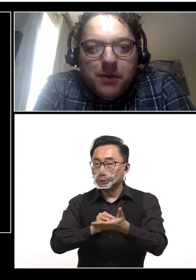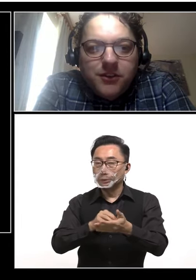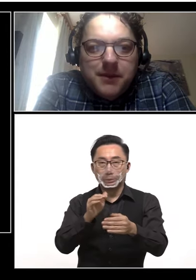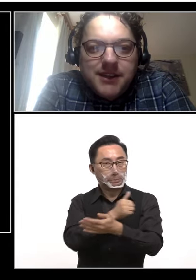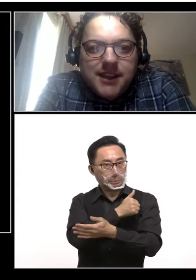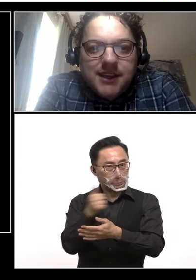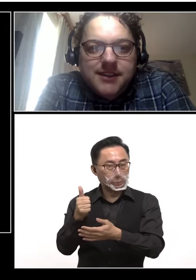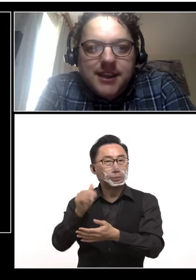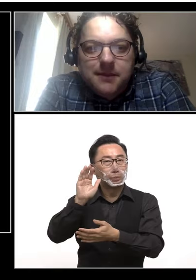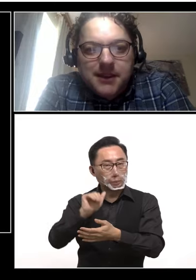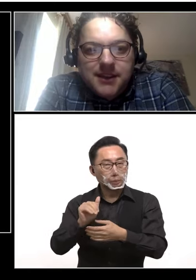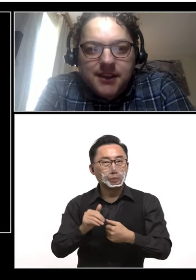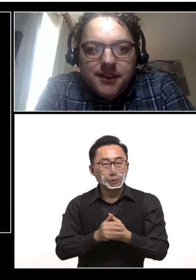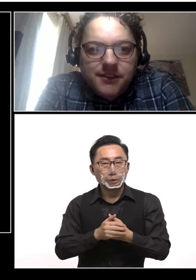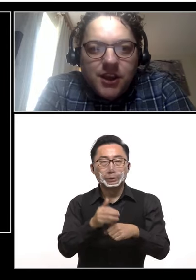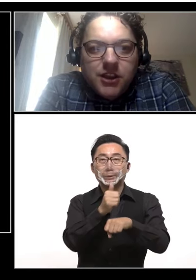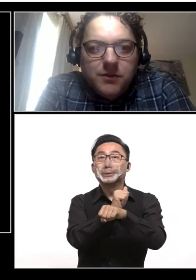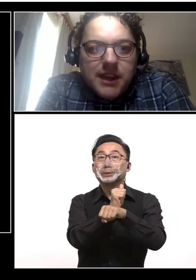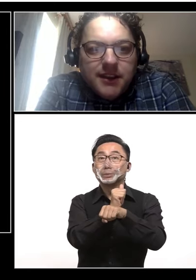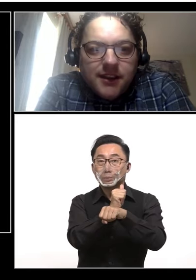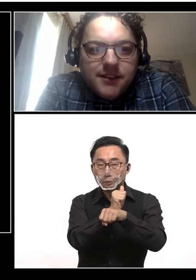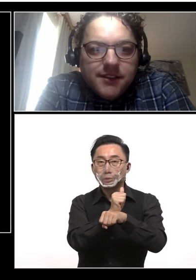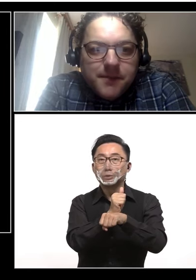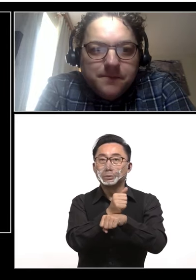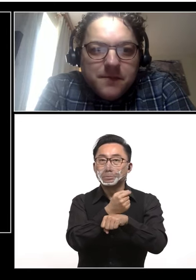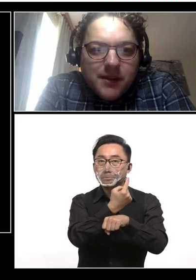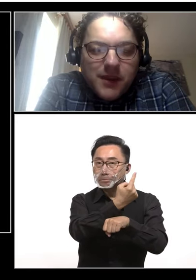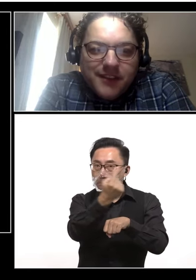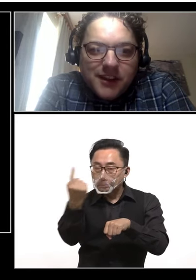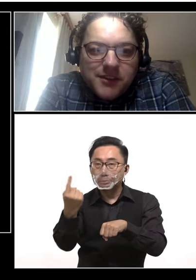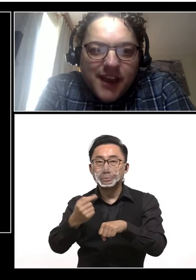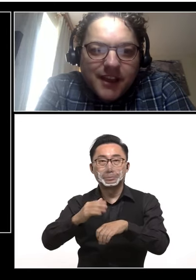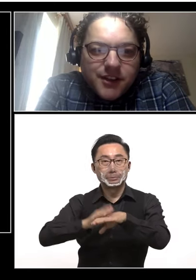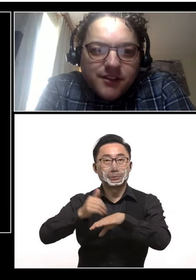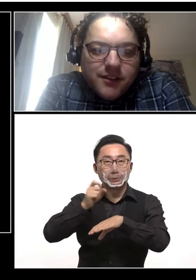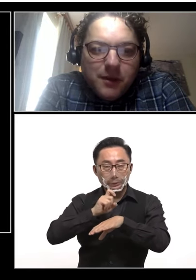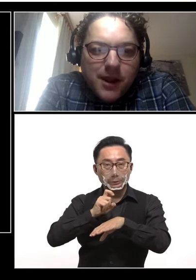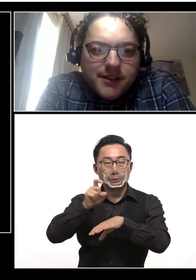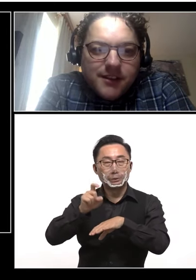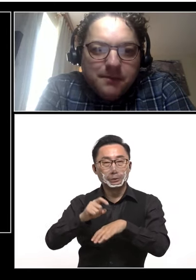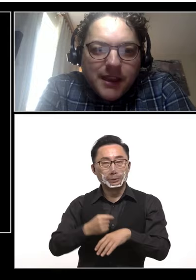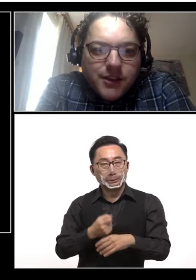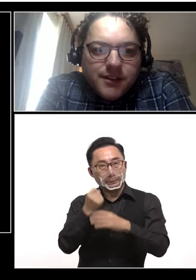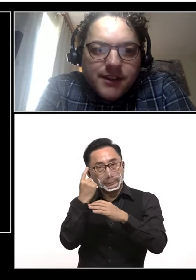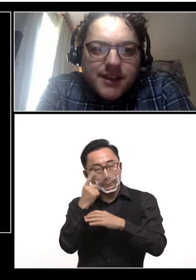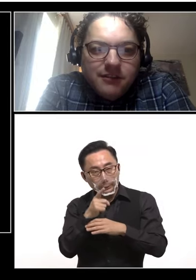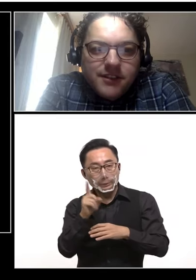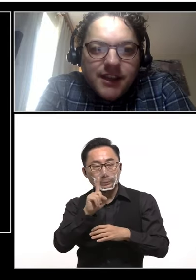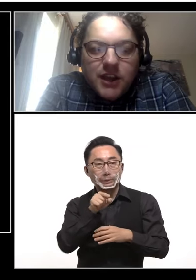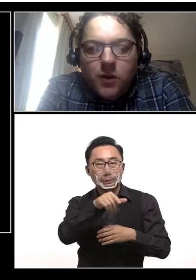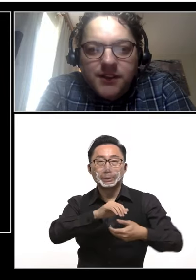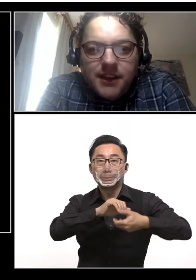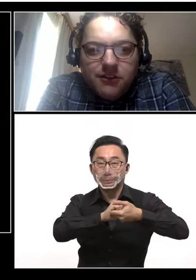value possibility, seeing ability in others, uniqueness, and we have inclusive actions that we practice, patience,